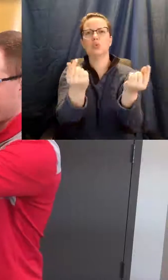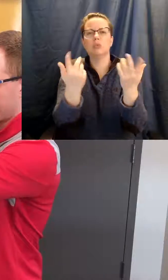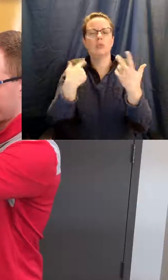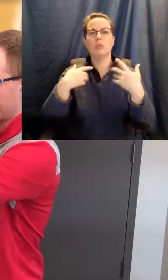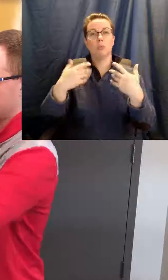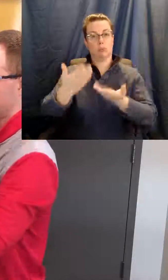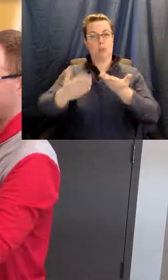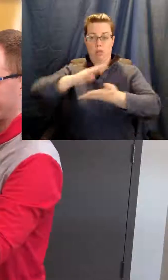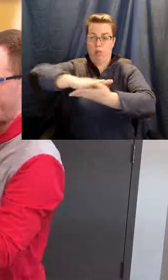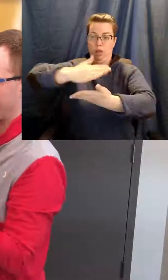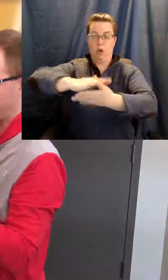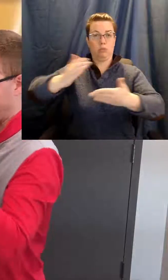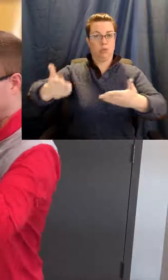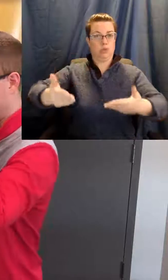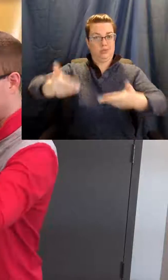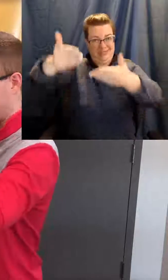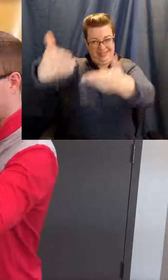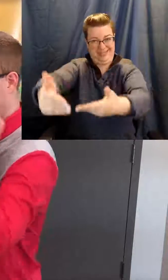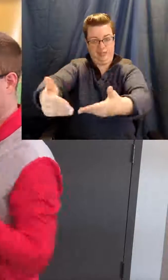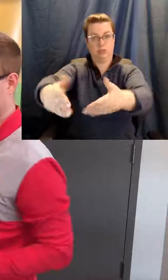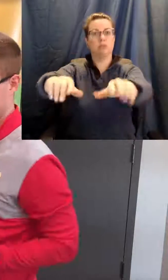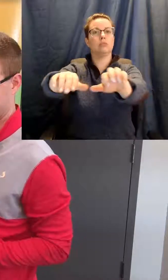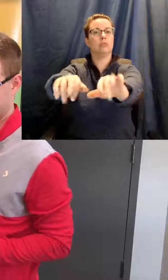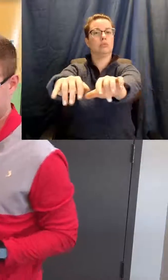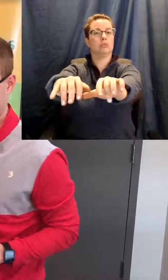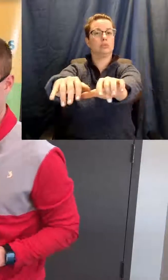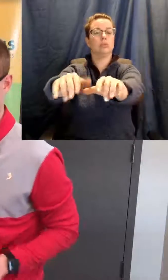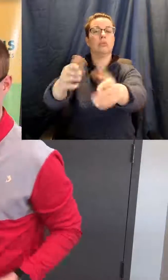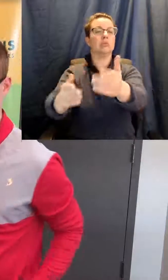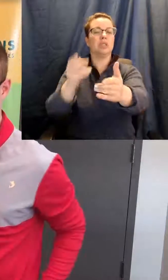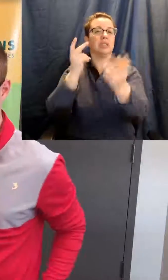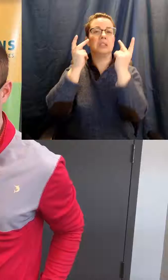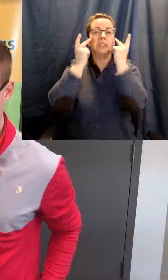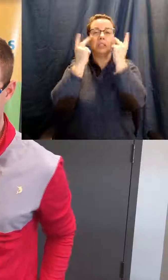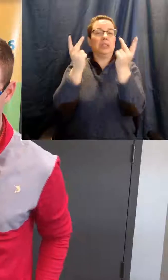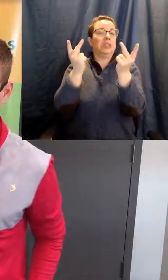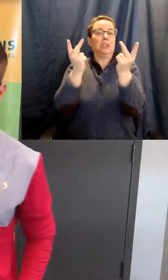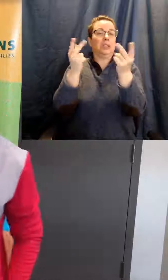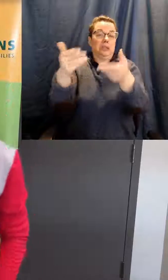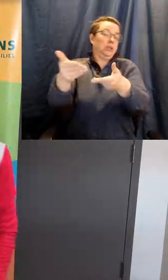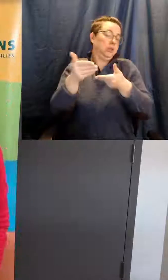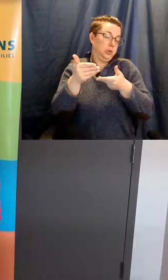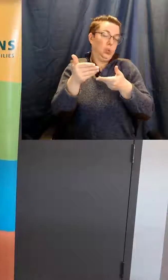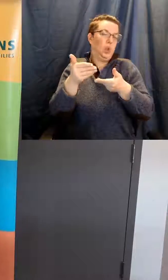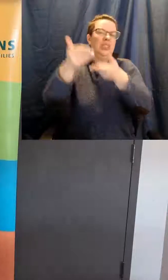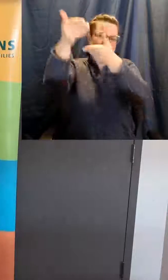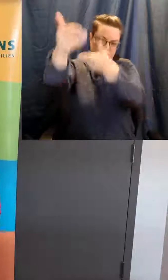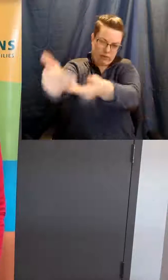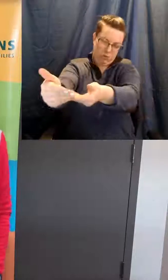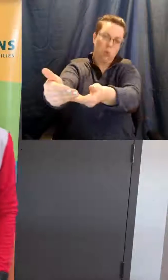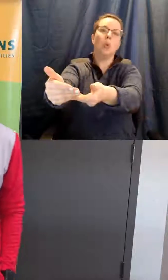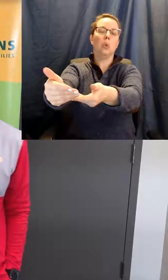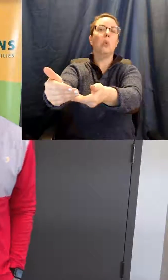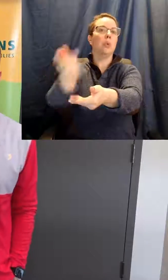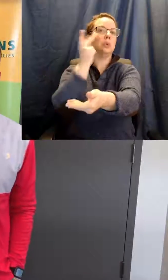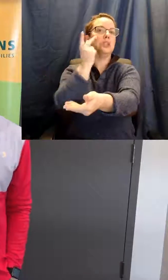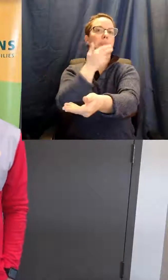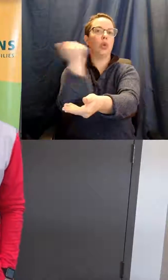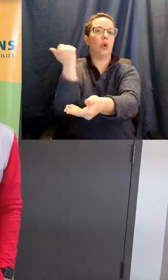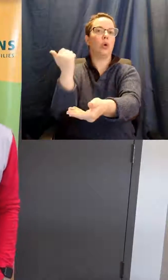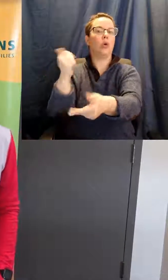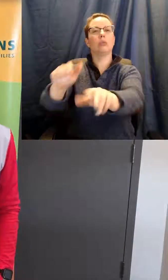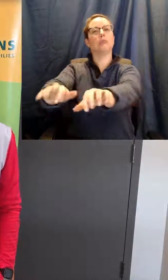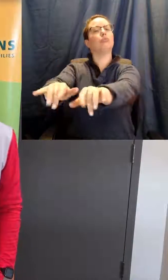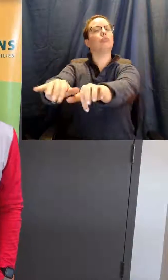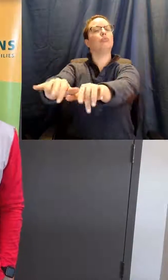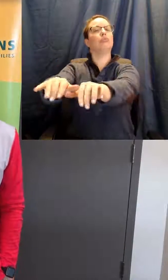desk because you need it that far away to be able to comfortably see the screen. So there's different reasons why you might end up in this position. But that's